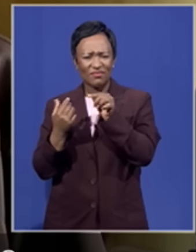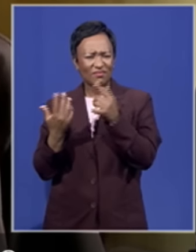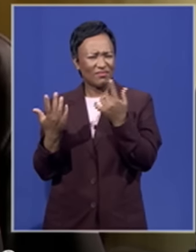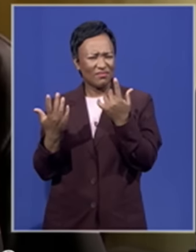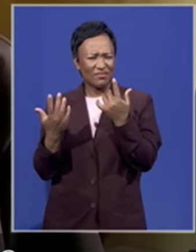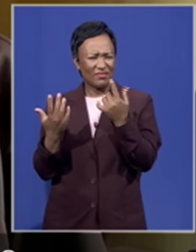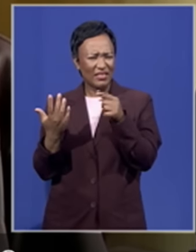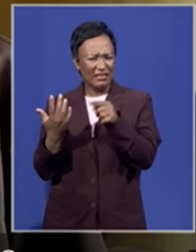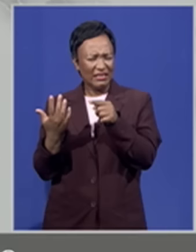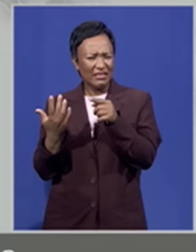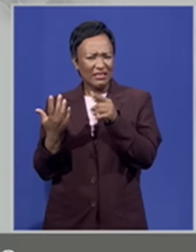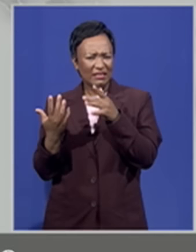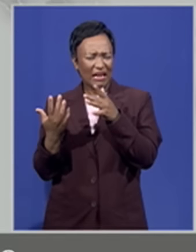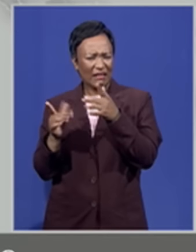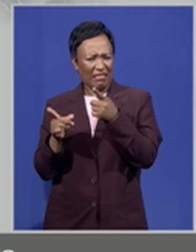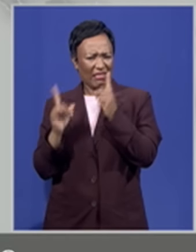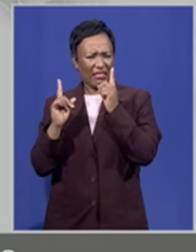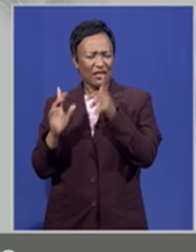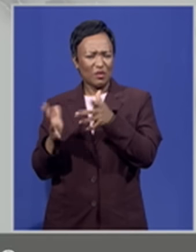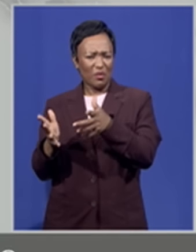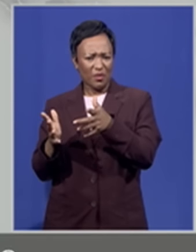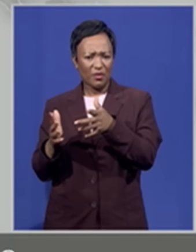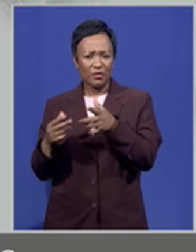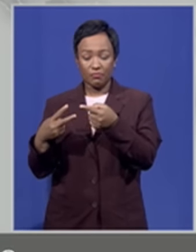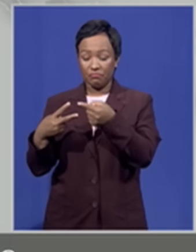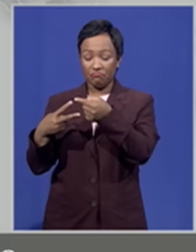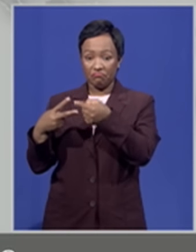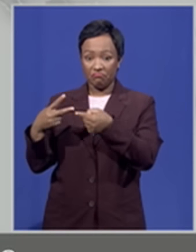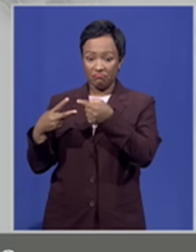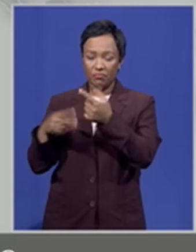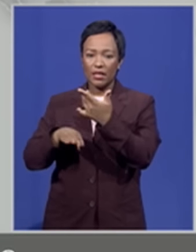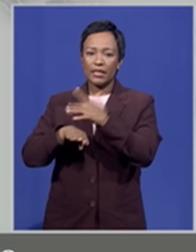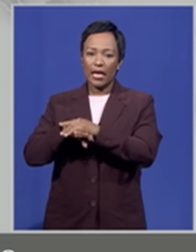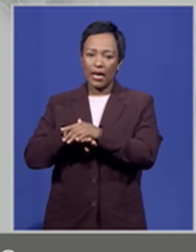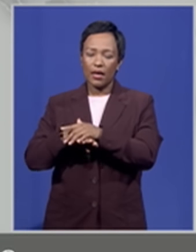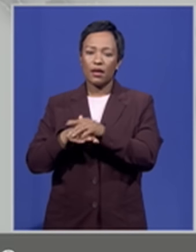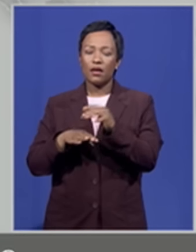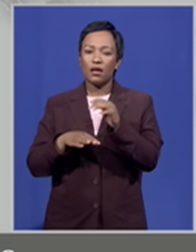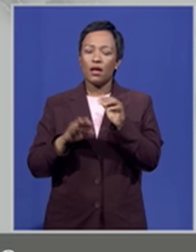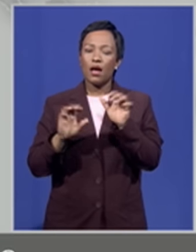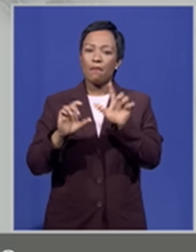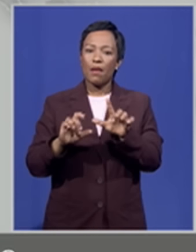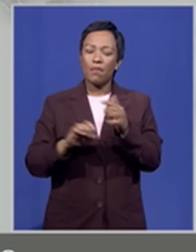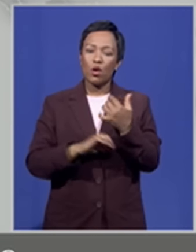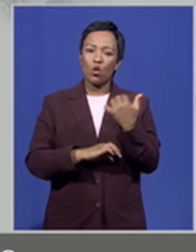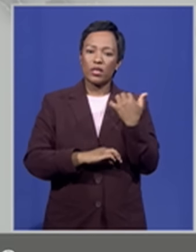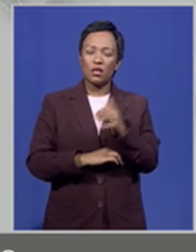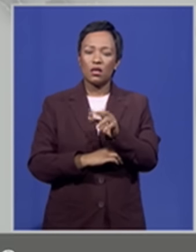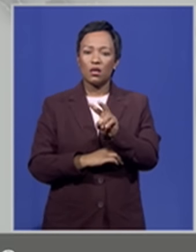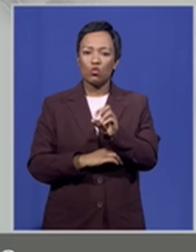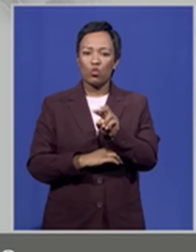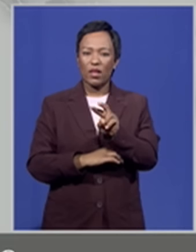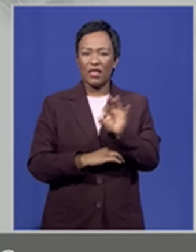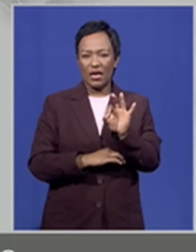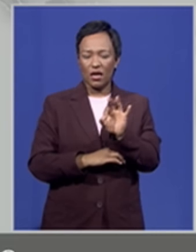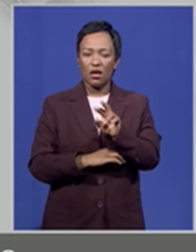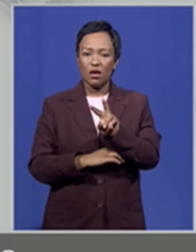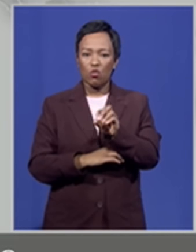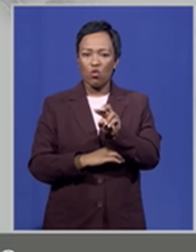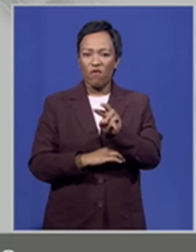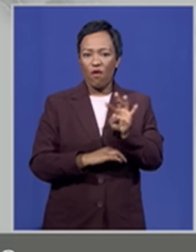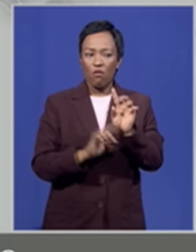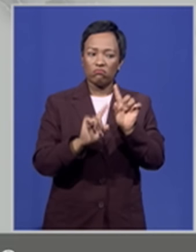bo motsene sky. Bahu ba leseng le tshiamo ba ile go la Mamelodi ka ngwaga wa 2023 le 2024 fao ba bego ba